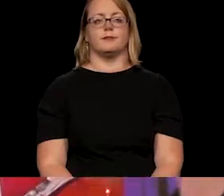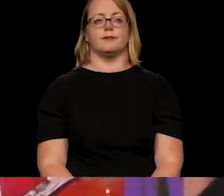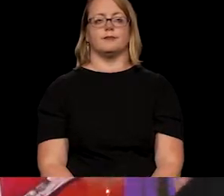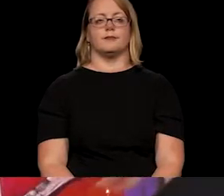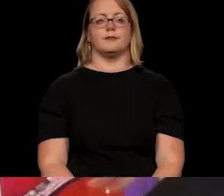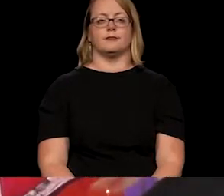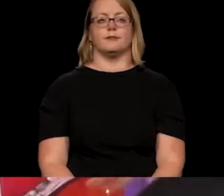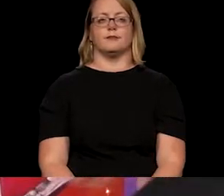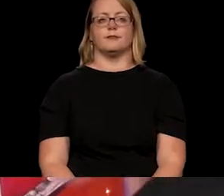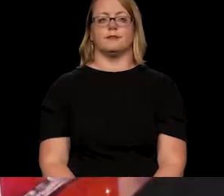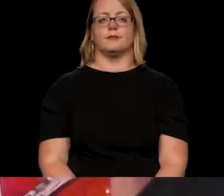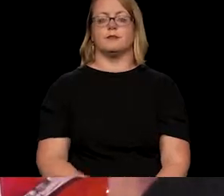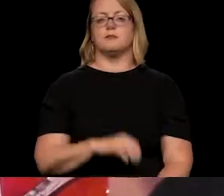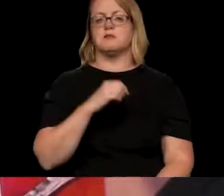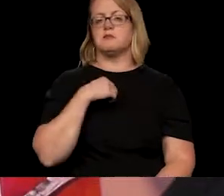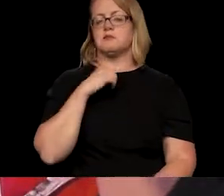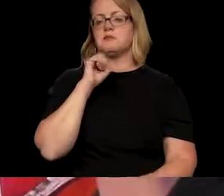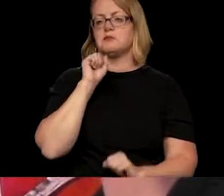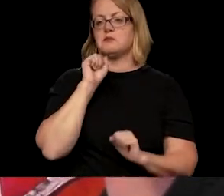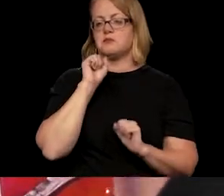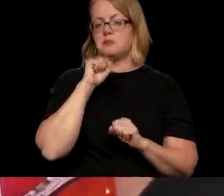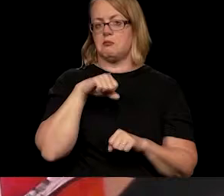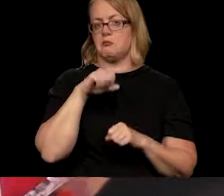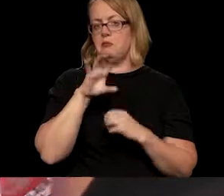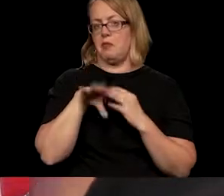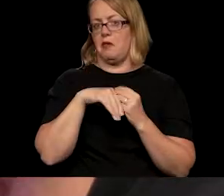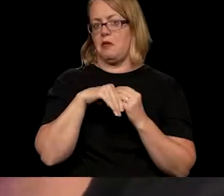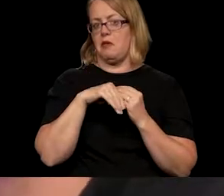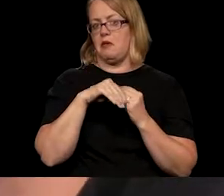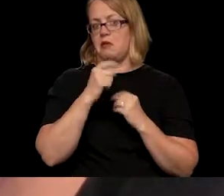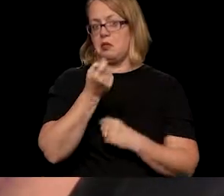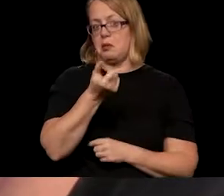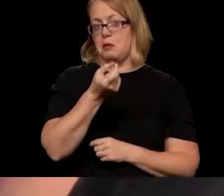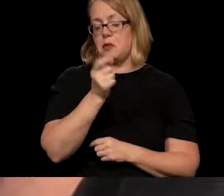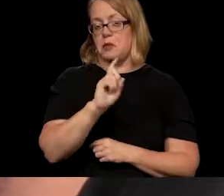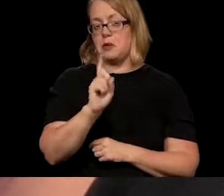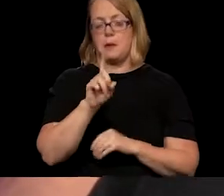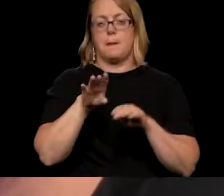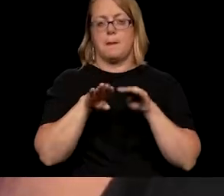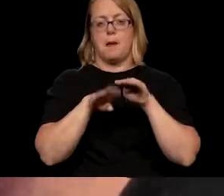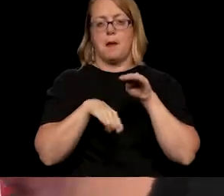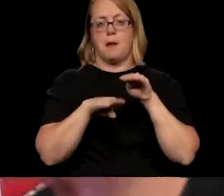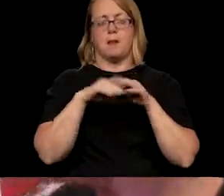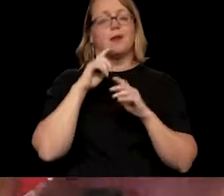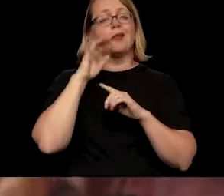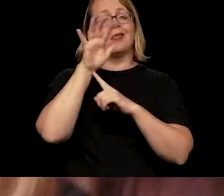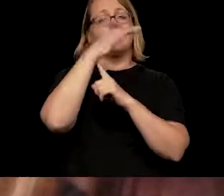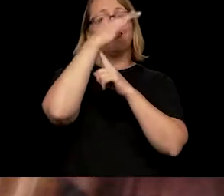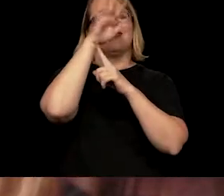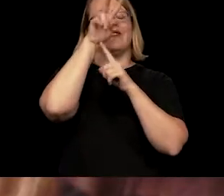I'm going to sprinkle just a little bit on the bottom as they fall to the ground.